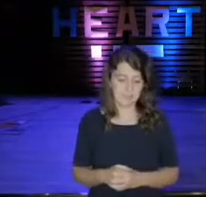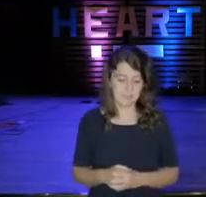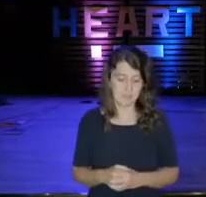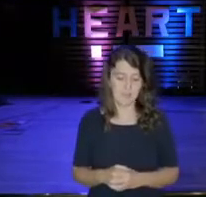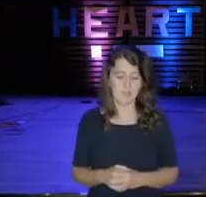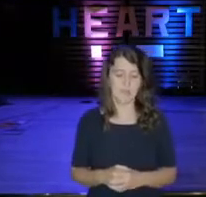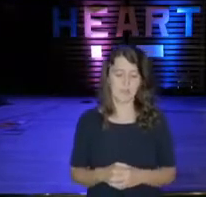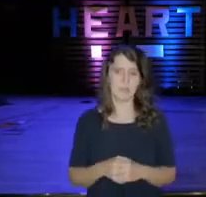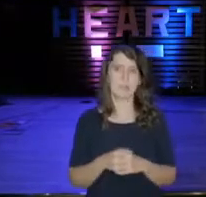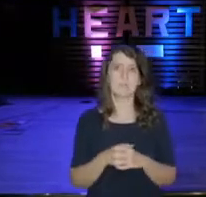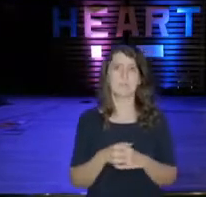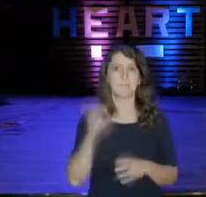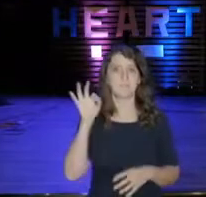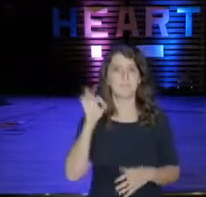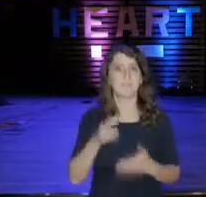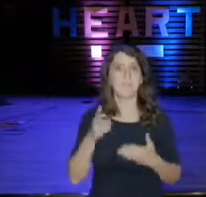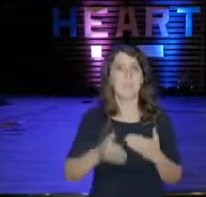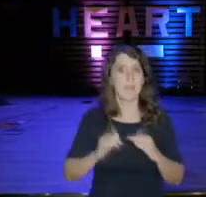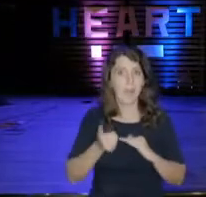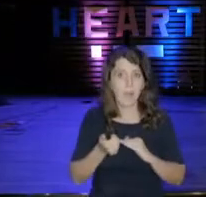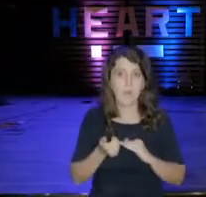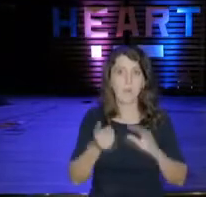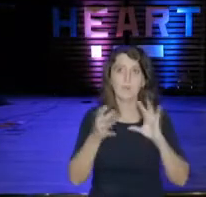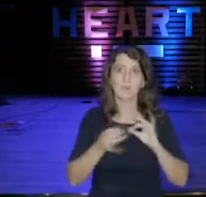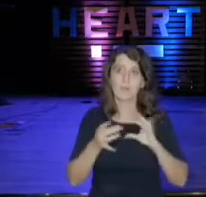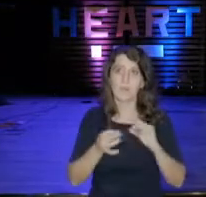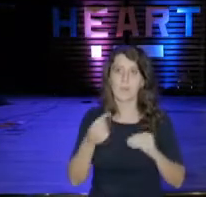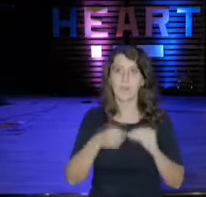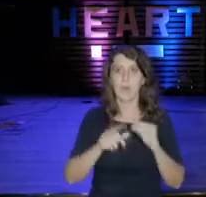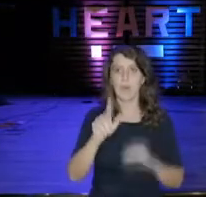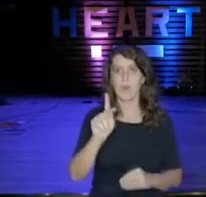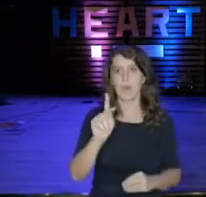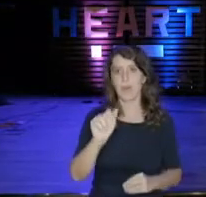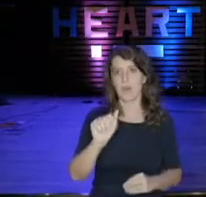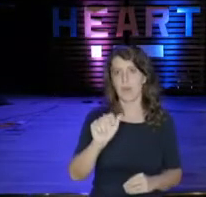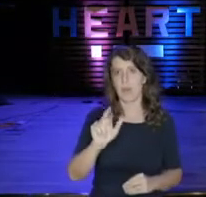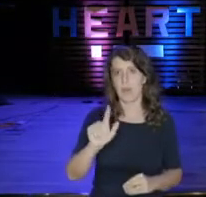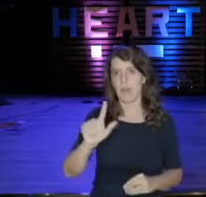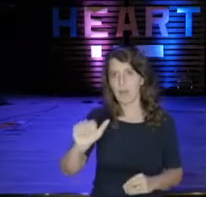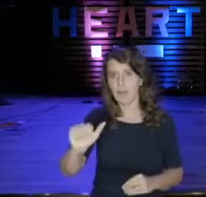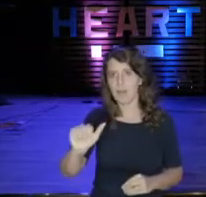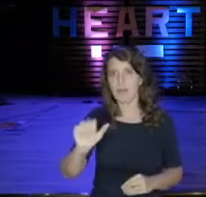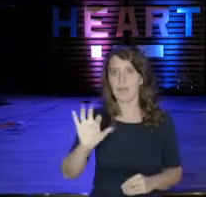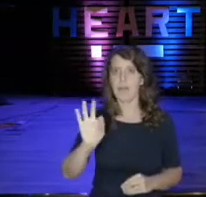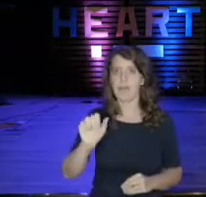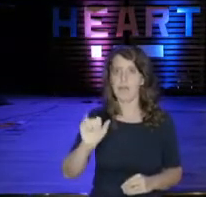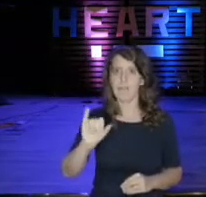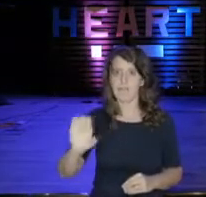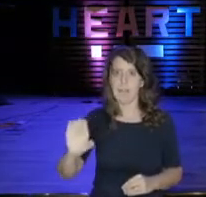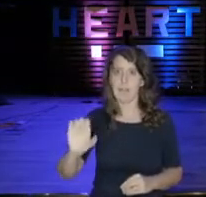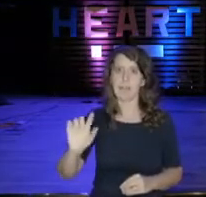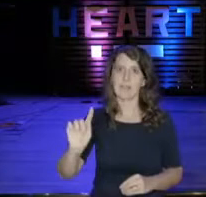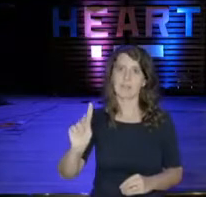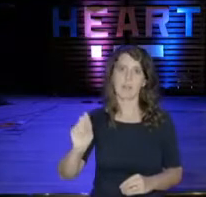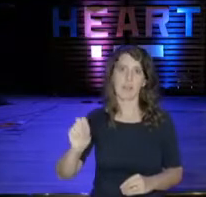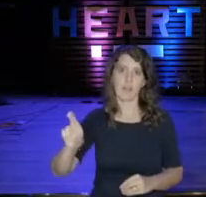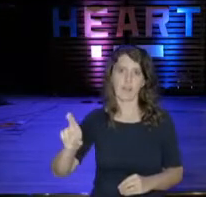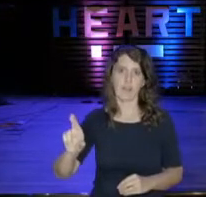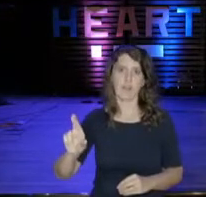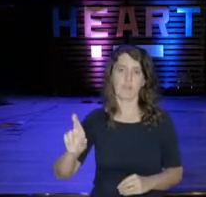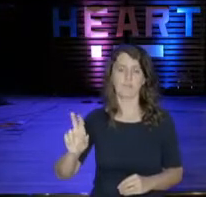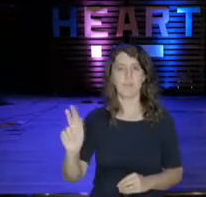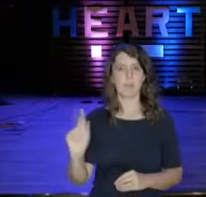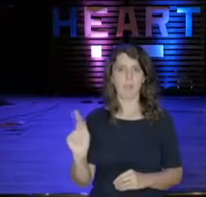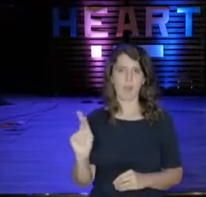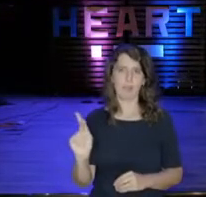I thought I'd end this message by telling the story of Carla Faye Tucker. In 1983, Carla and her